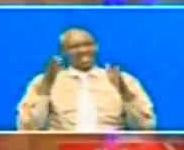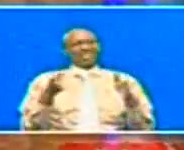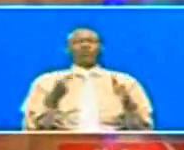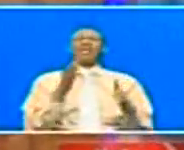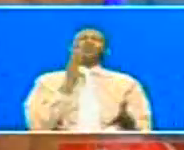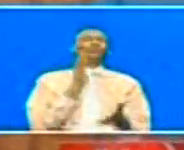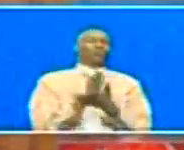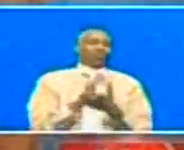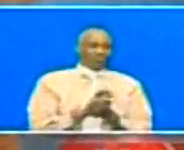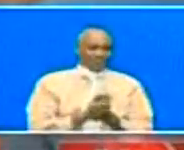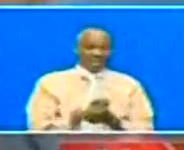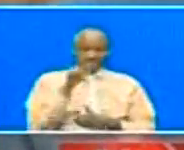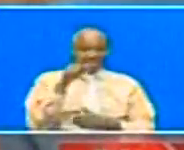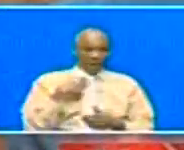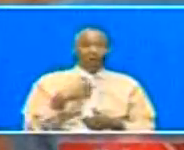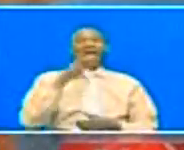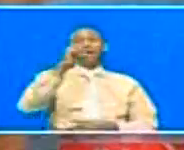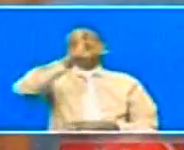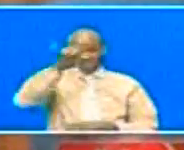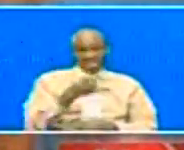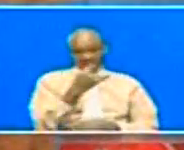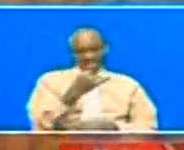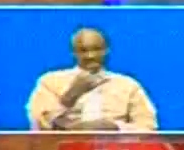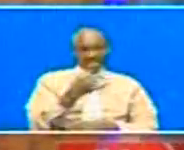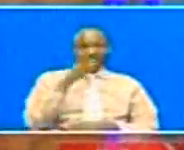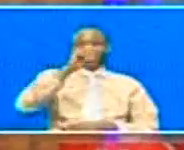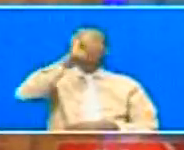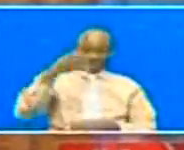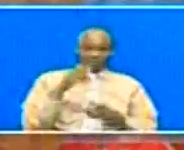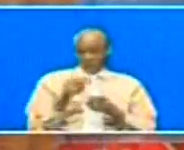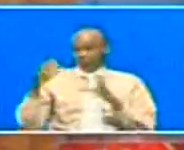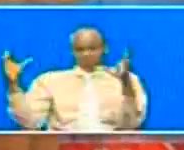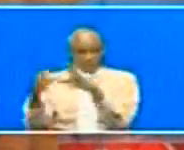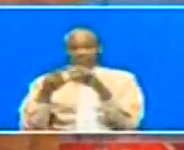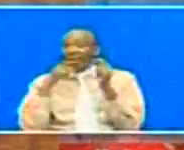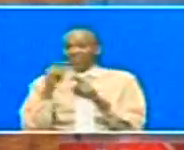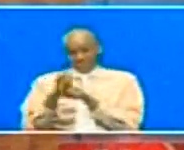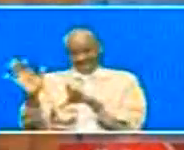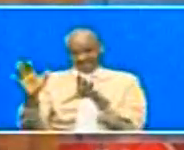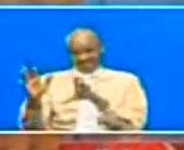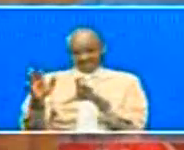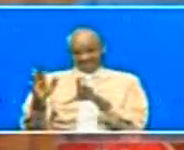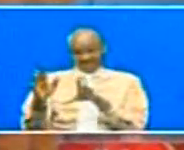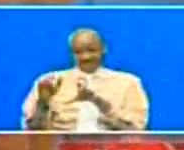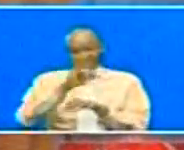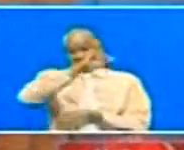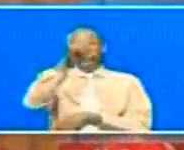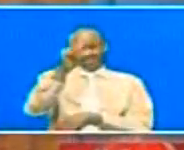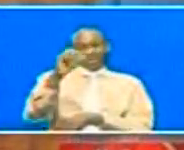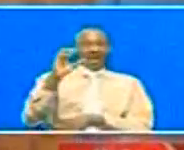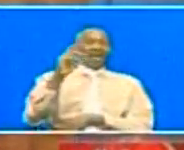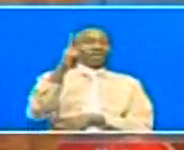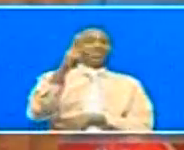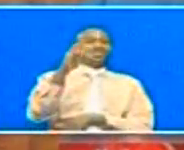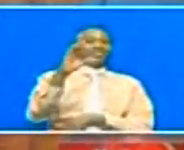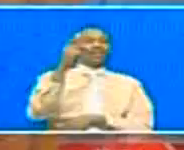Man. Because that's when Michael Jackson came out of the Jackson 5. Mm-hmm. He came off the wall. He came off the